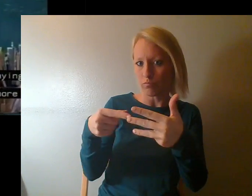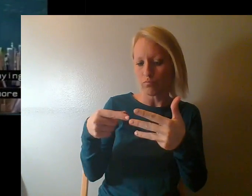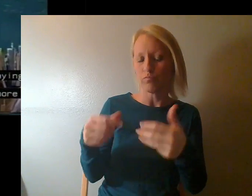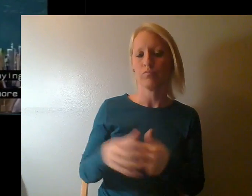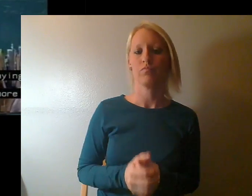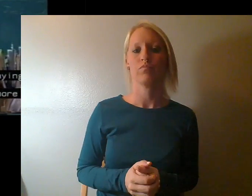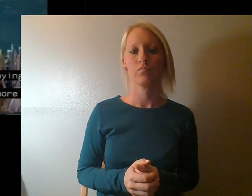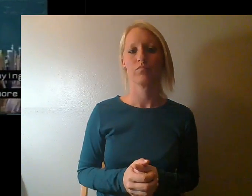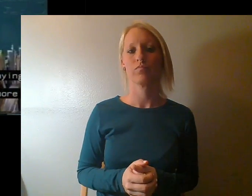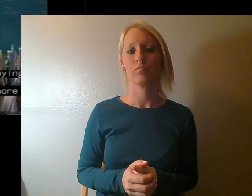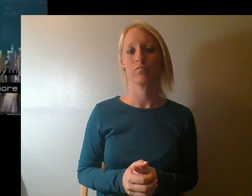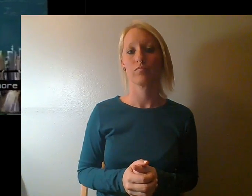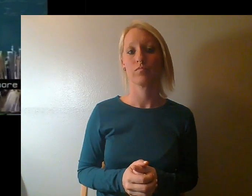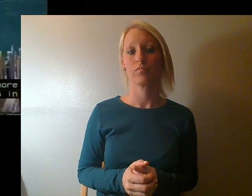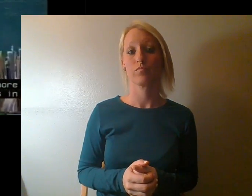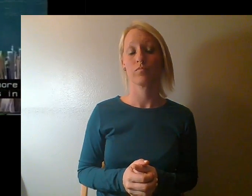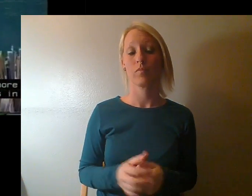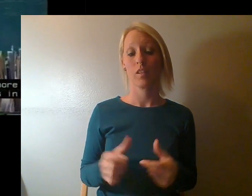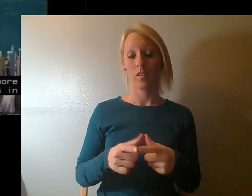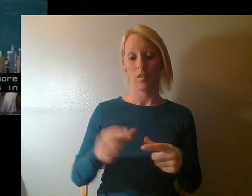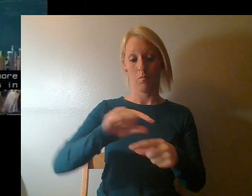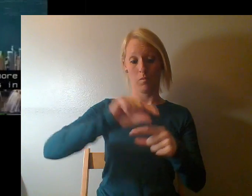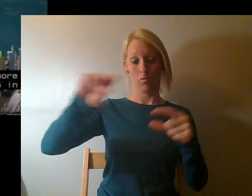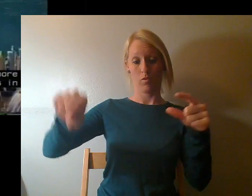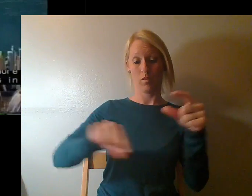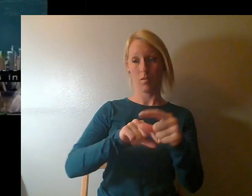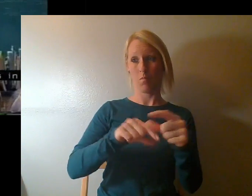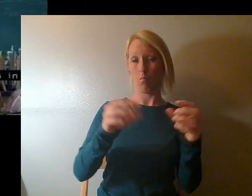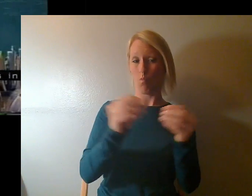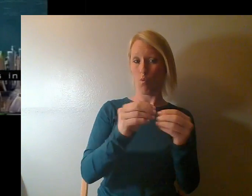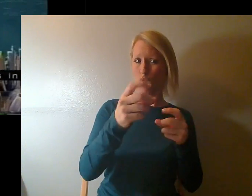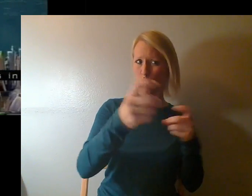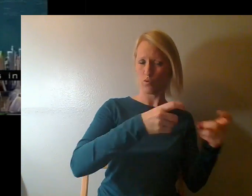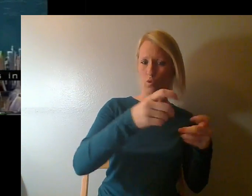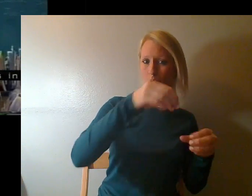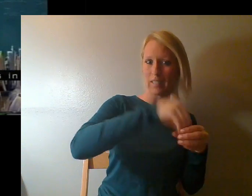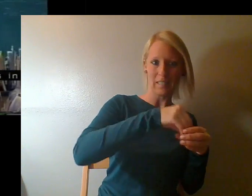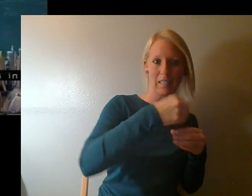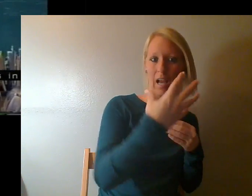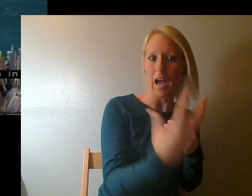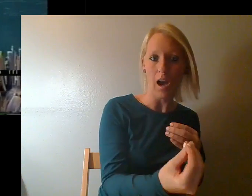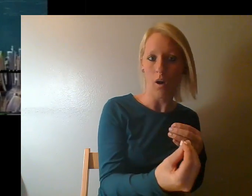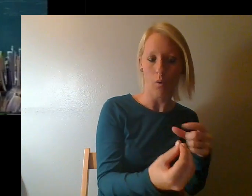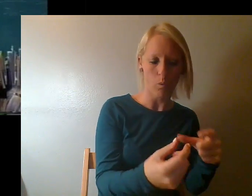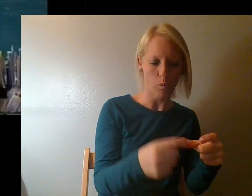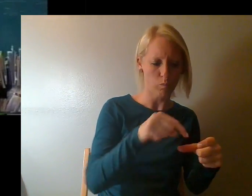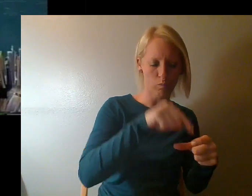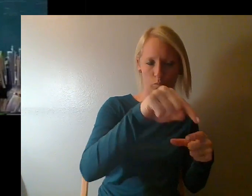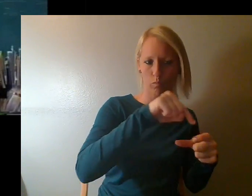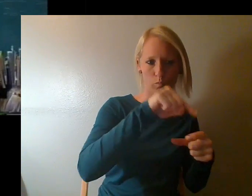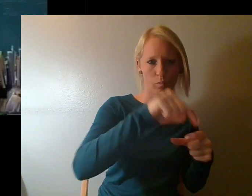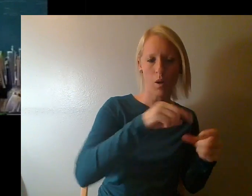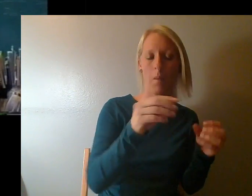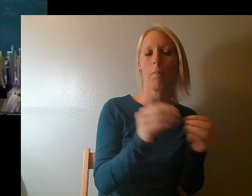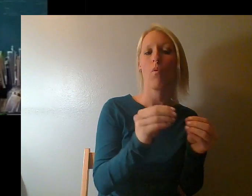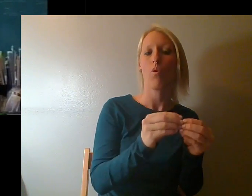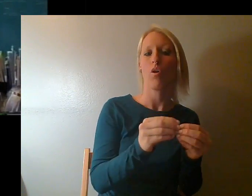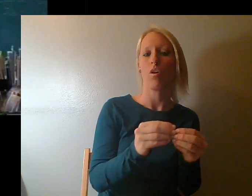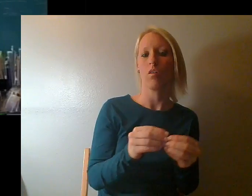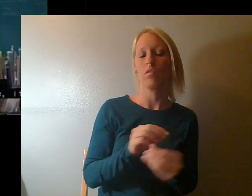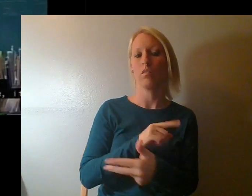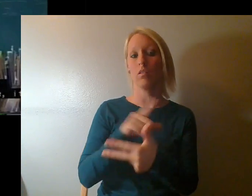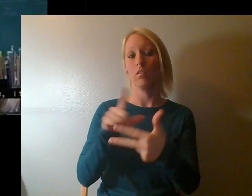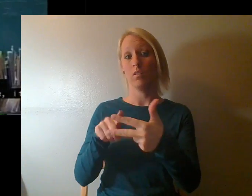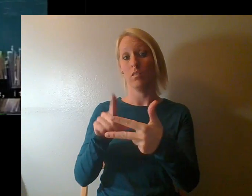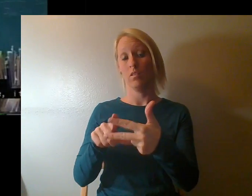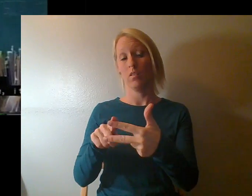membrane does more than just control what goes in and out. It protects the cell, all right? It's the outermost defense. All right, it gives the